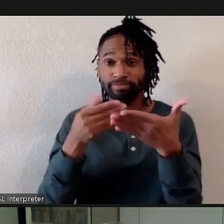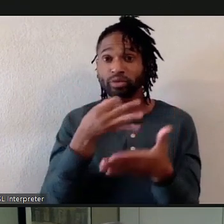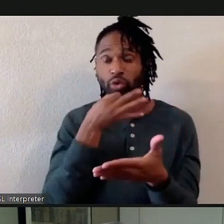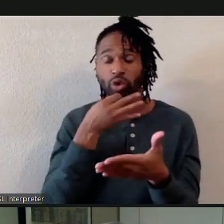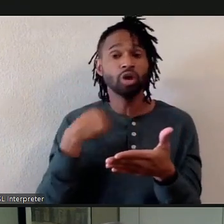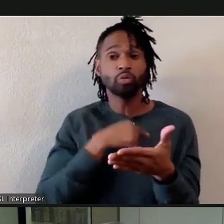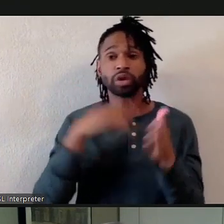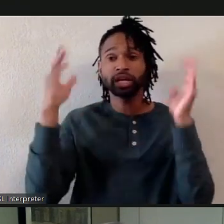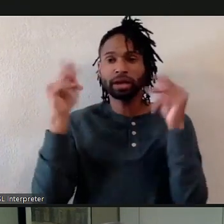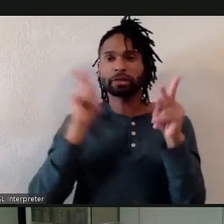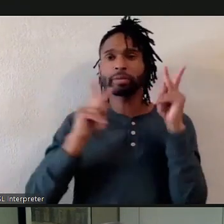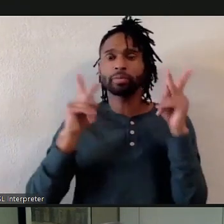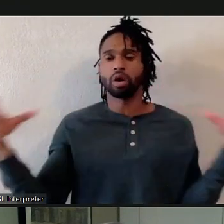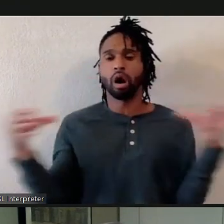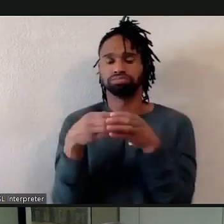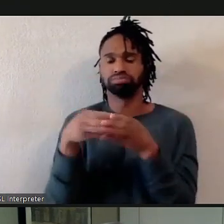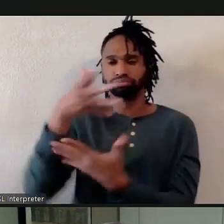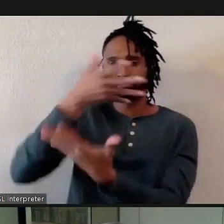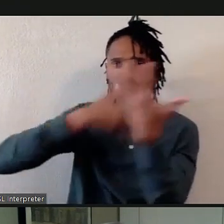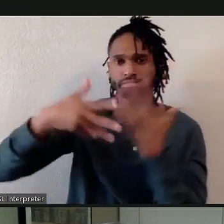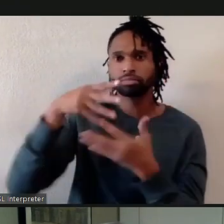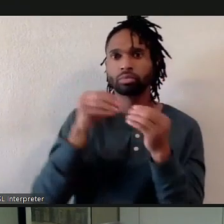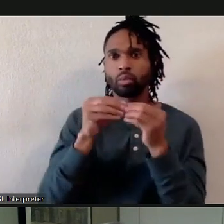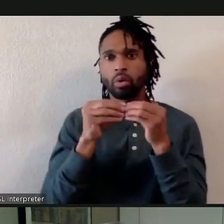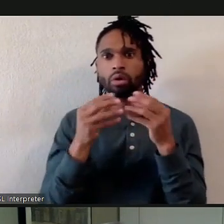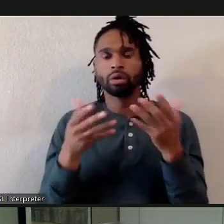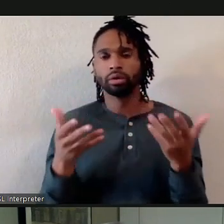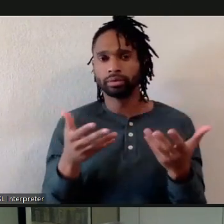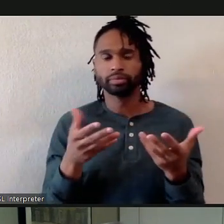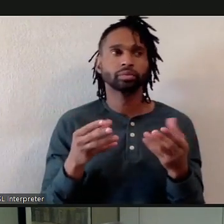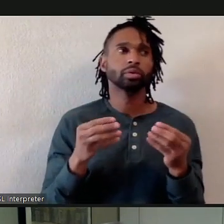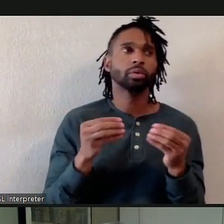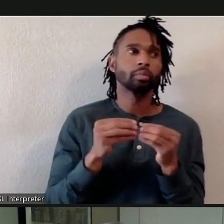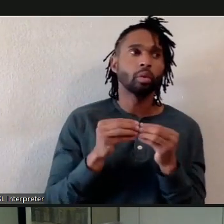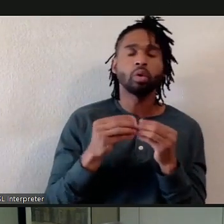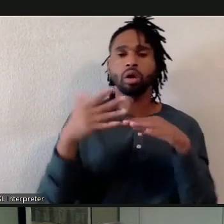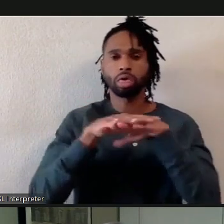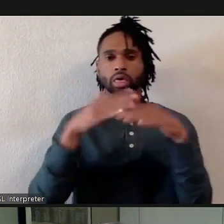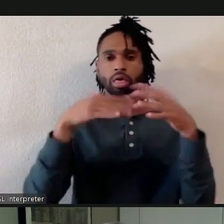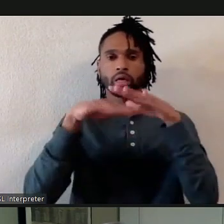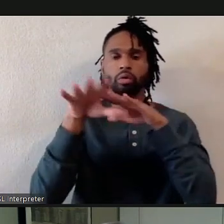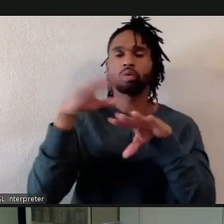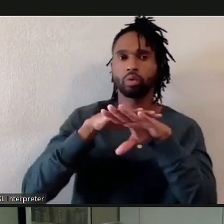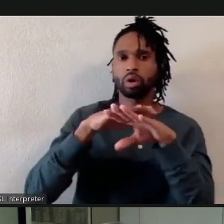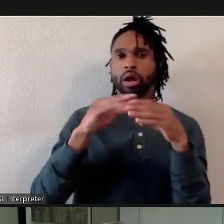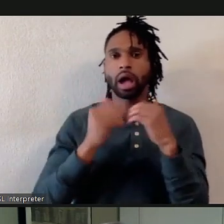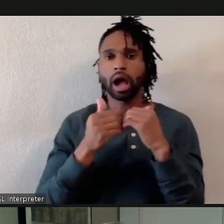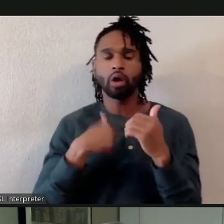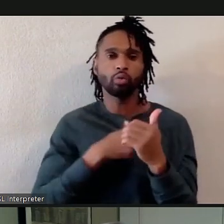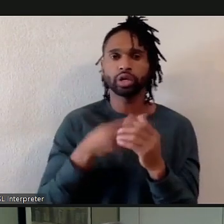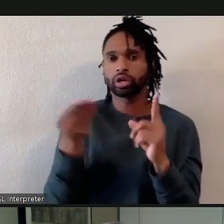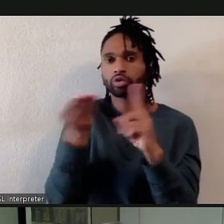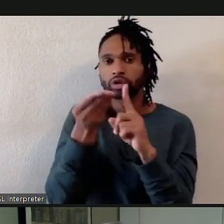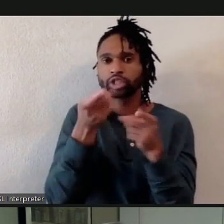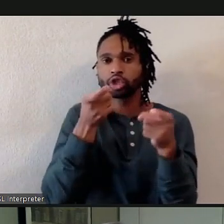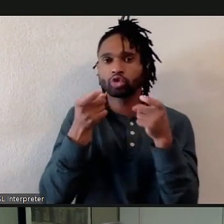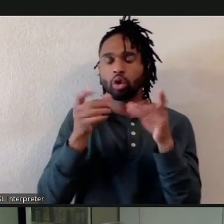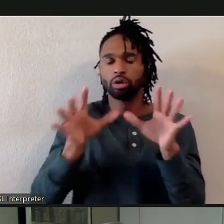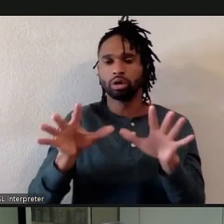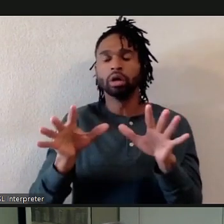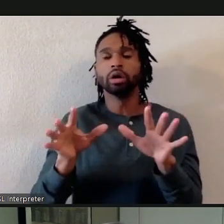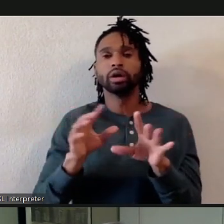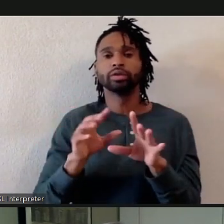will get together. There'll be more mixing, perhaps some lapsing in how carefully we are doing transmission control. So here